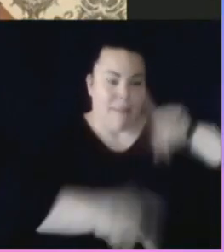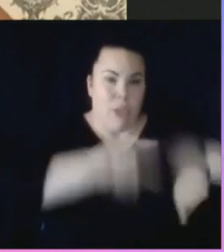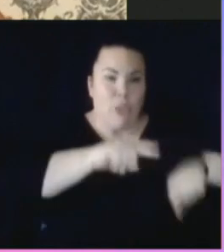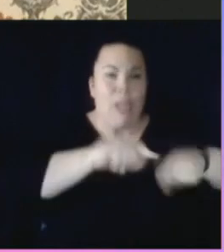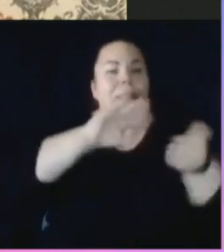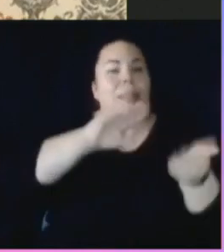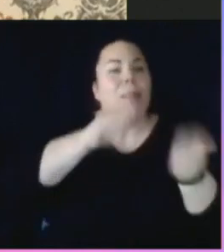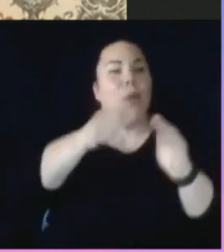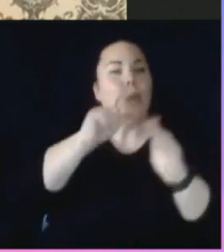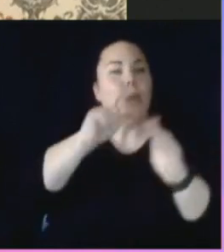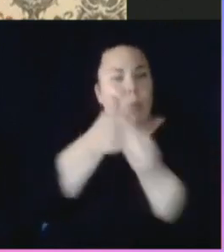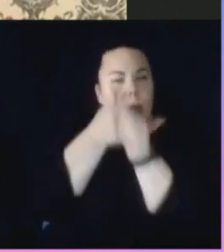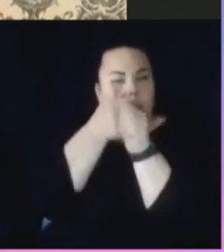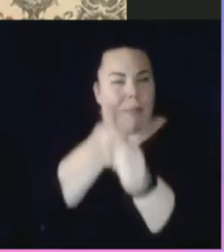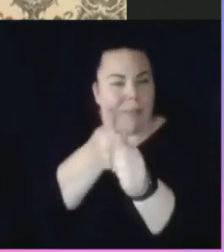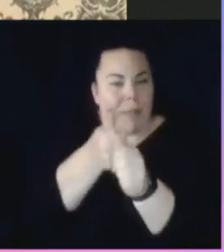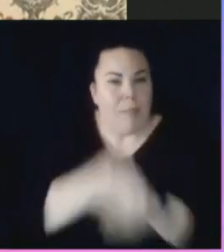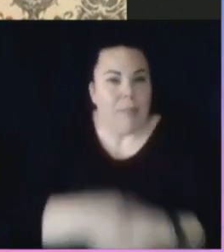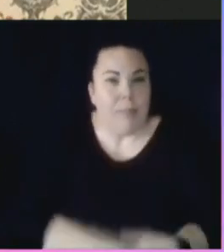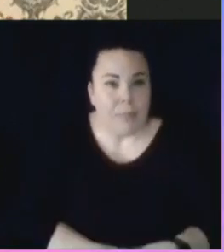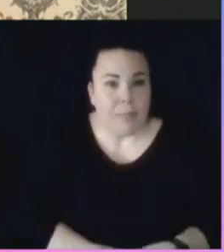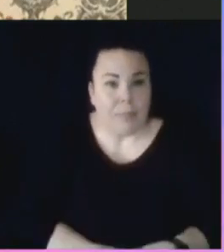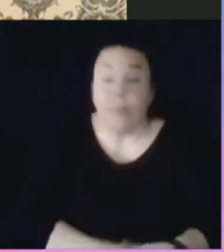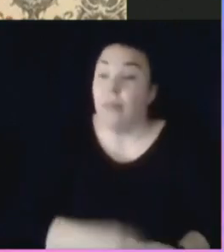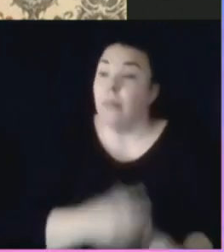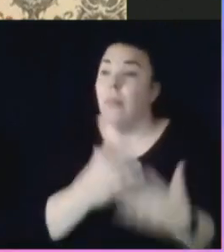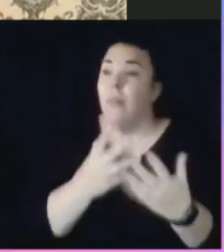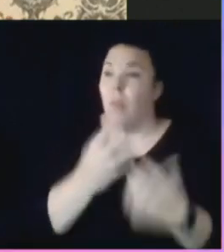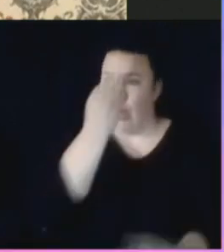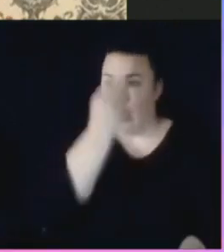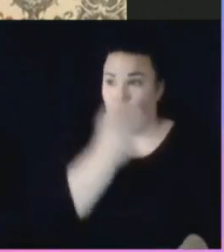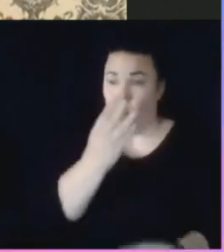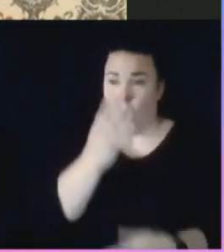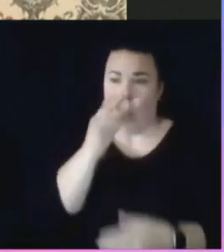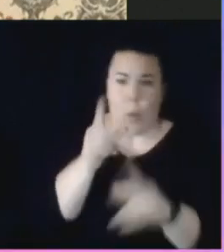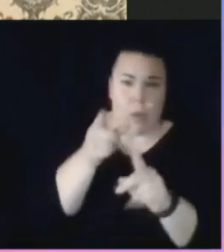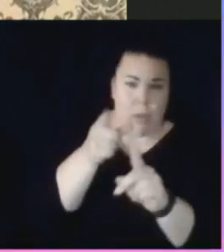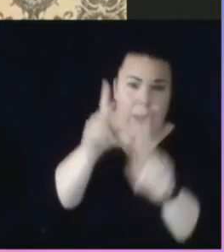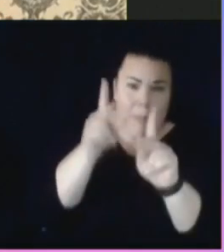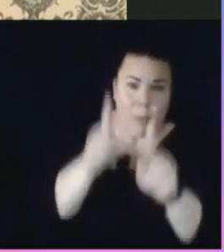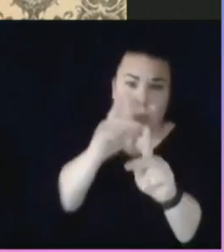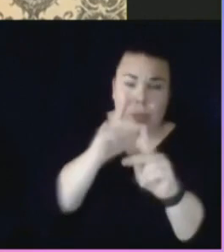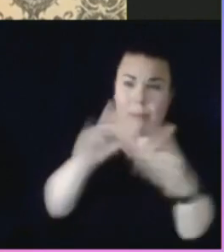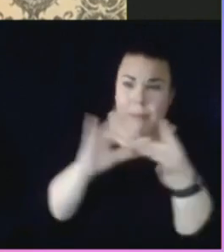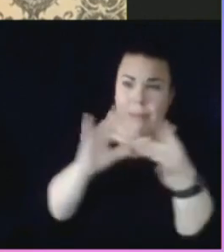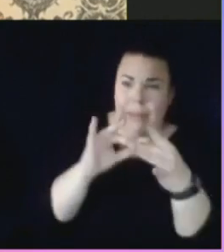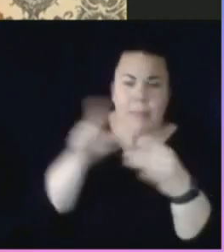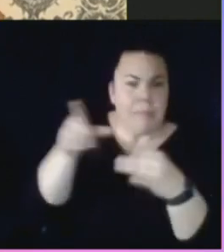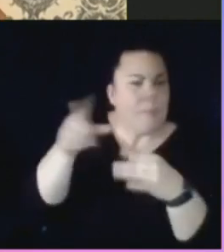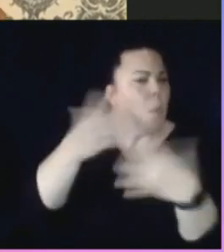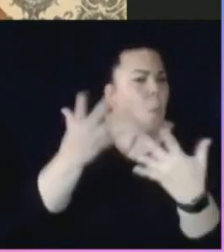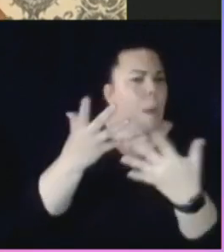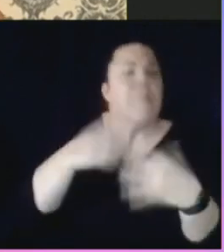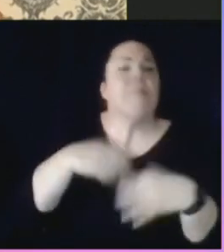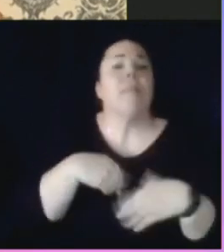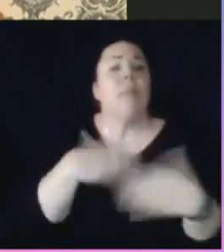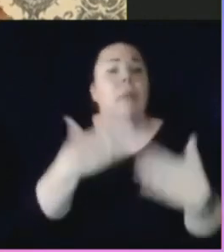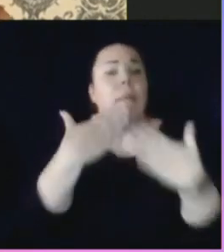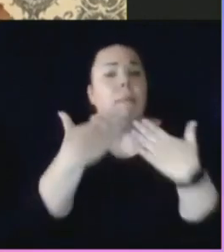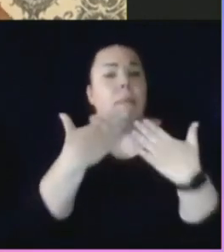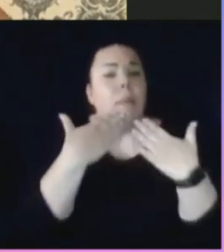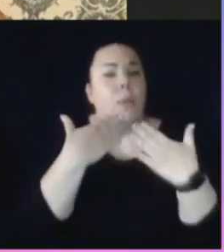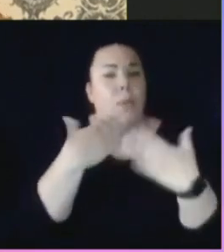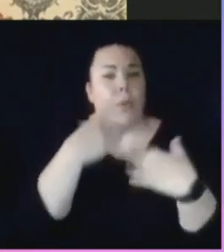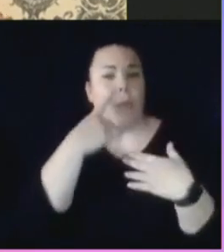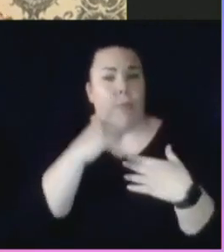Well, I just wanted to let you know that someone posted Ari Noel Lee, who wanted to say thank you for giving them